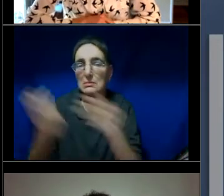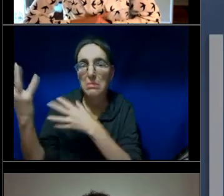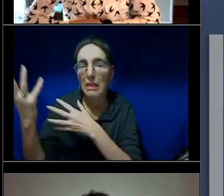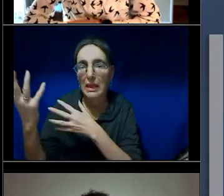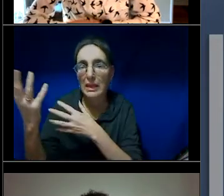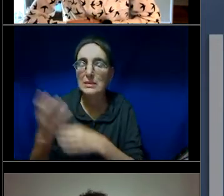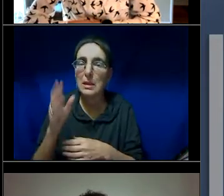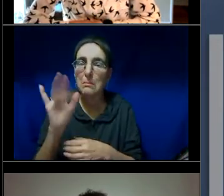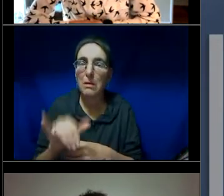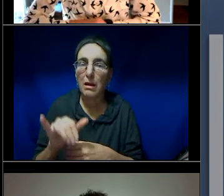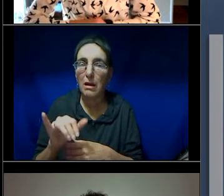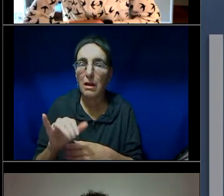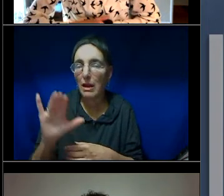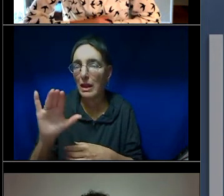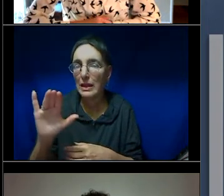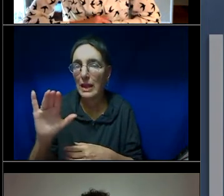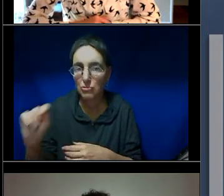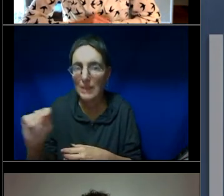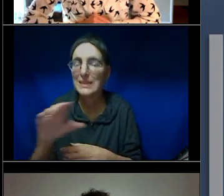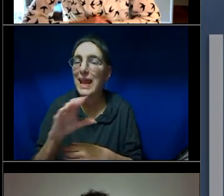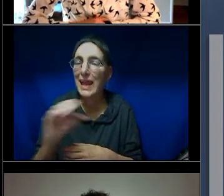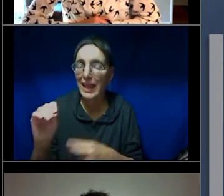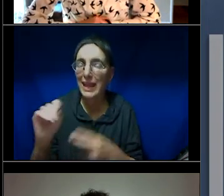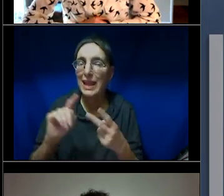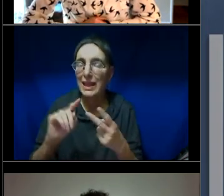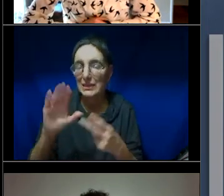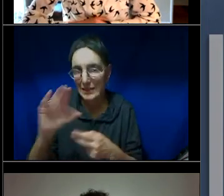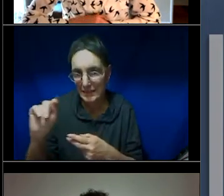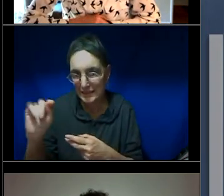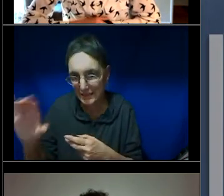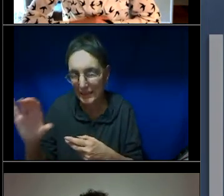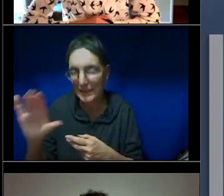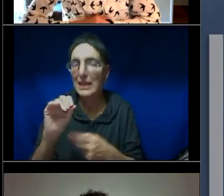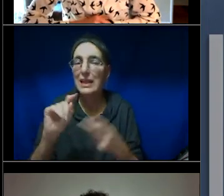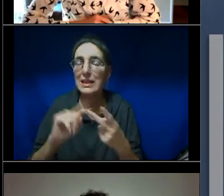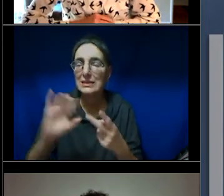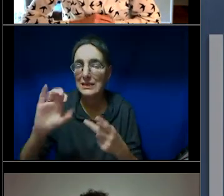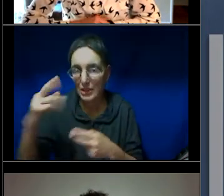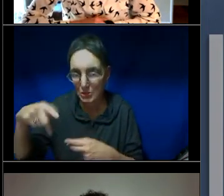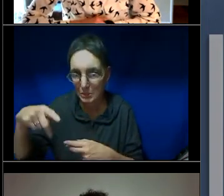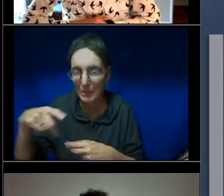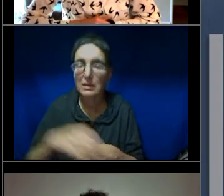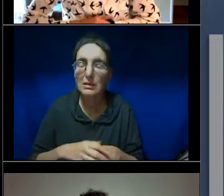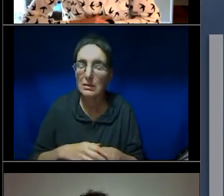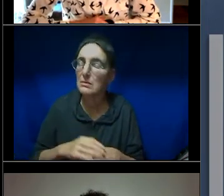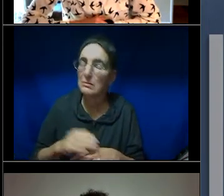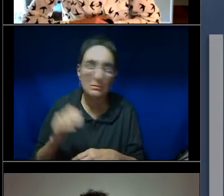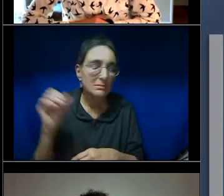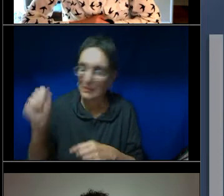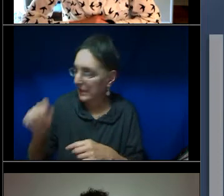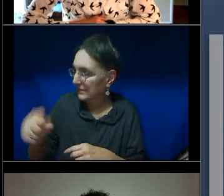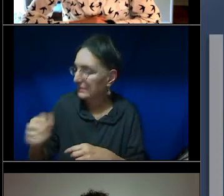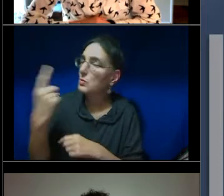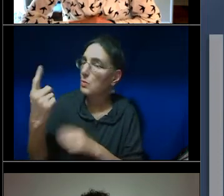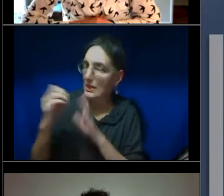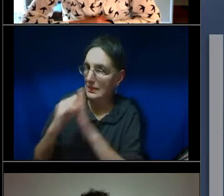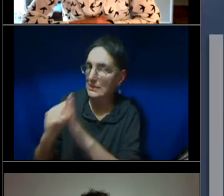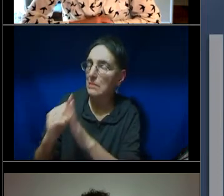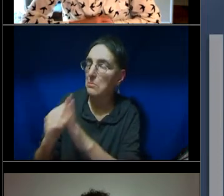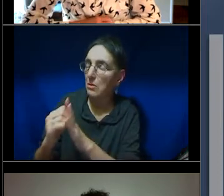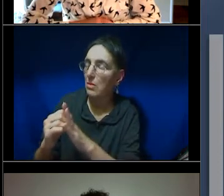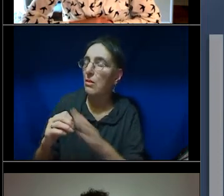this is Theo Cedar Jones, and here's Leah Van Winkle. Yeah, and that's just one example of the constant